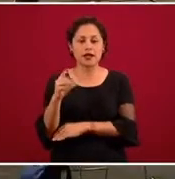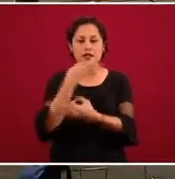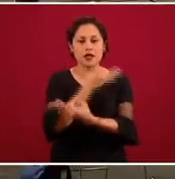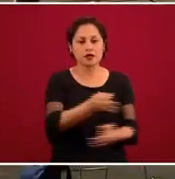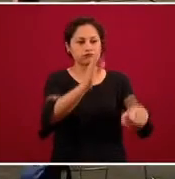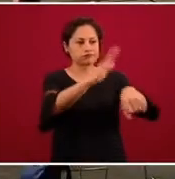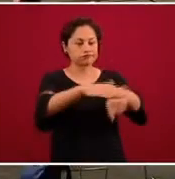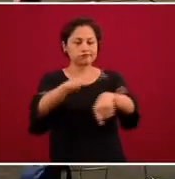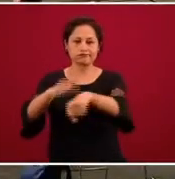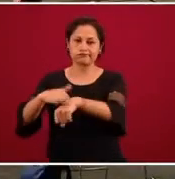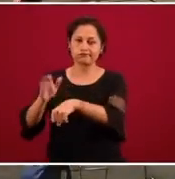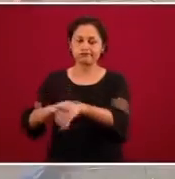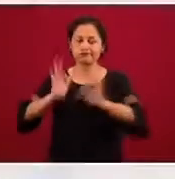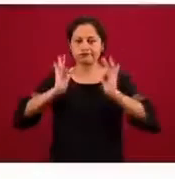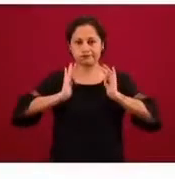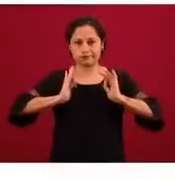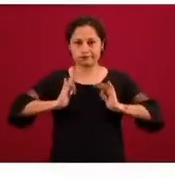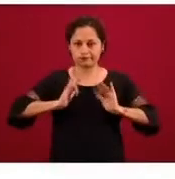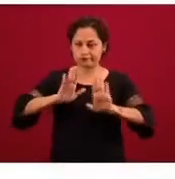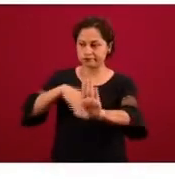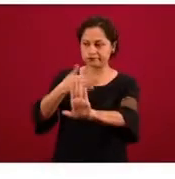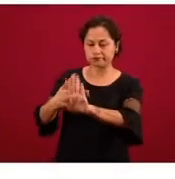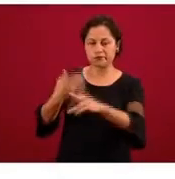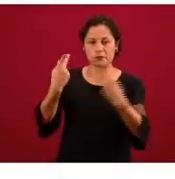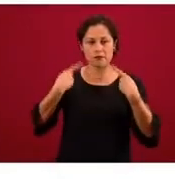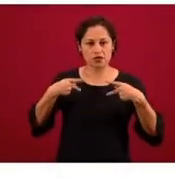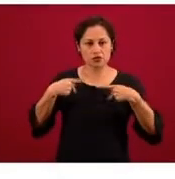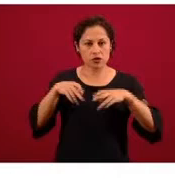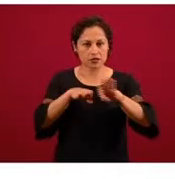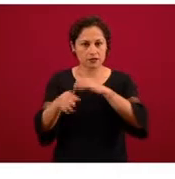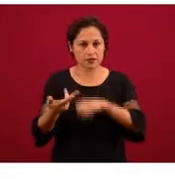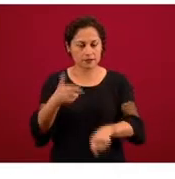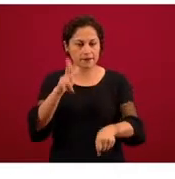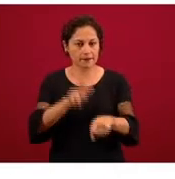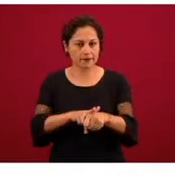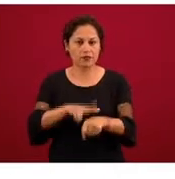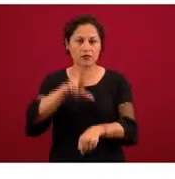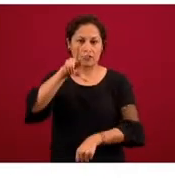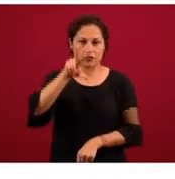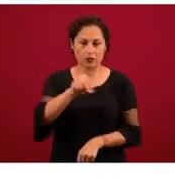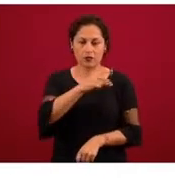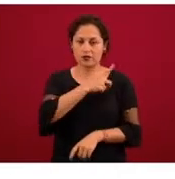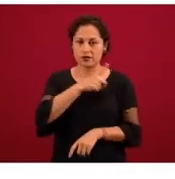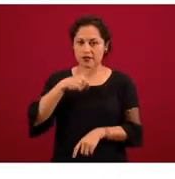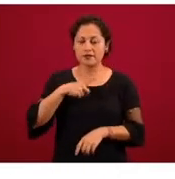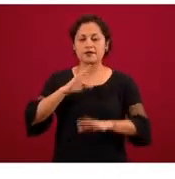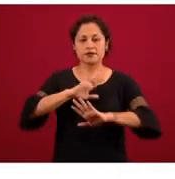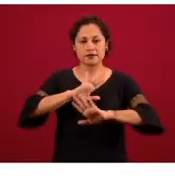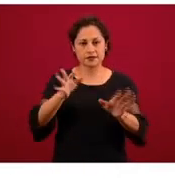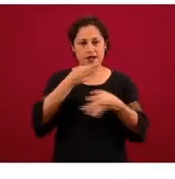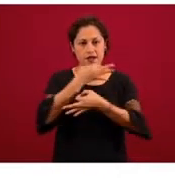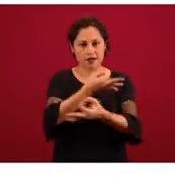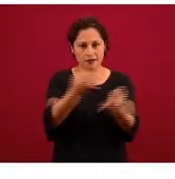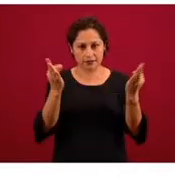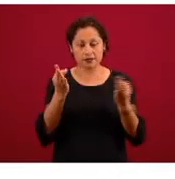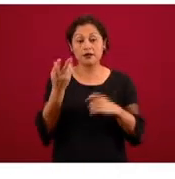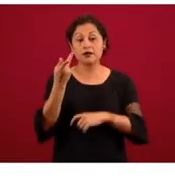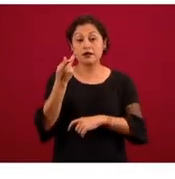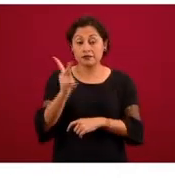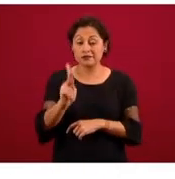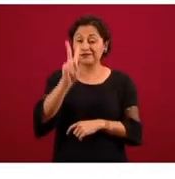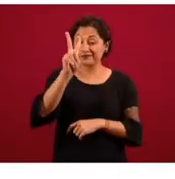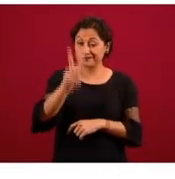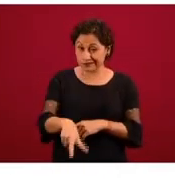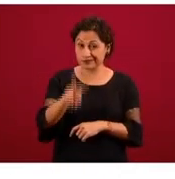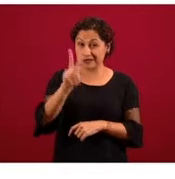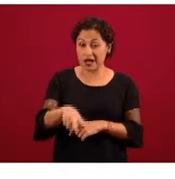and discriminating. There has been violence against health professionals. Now, even people have